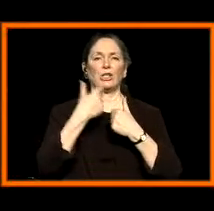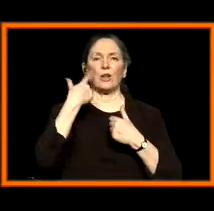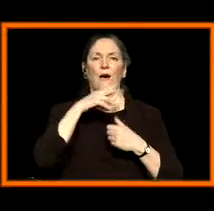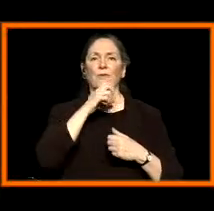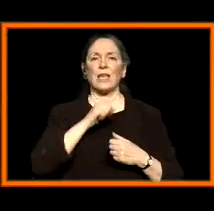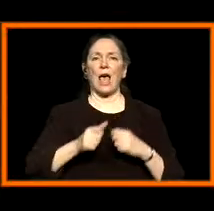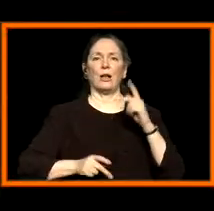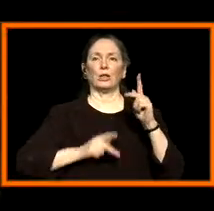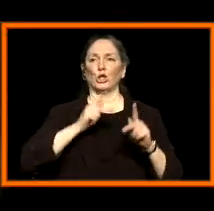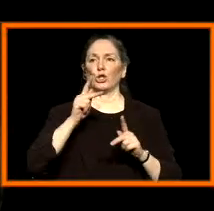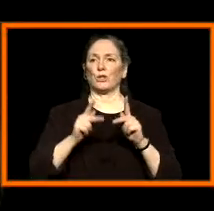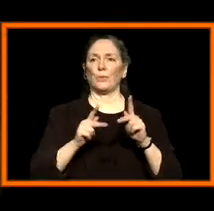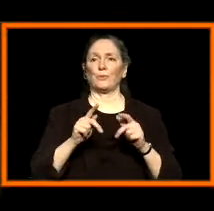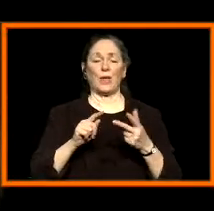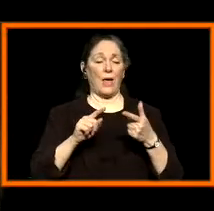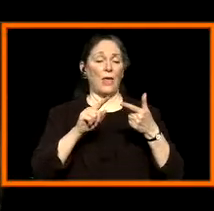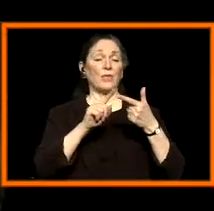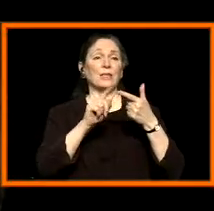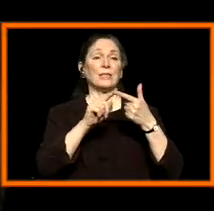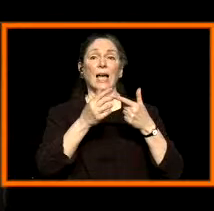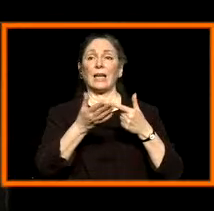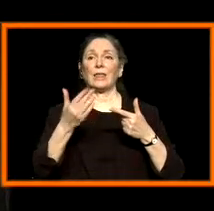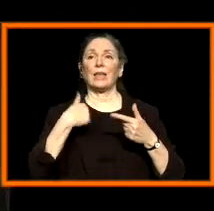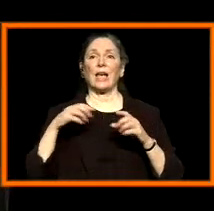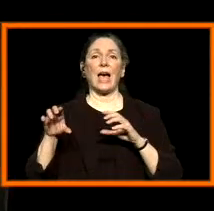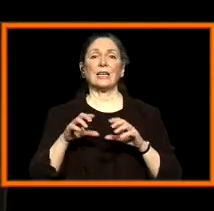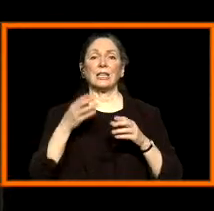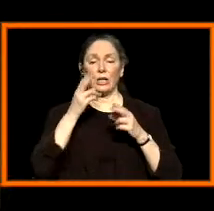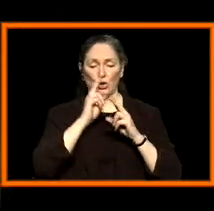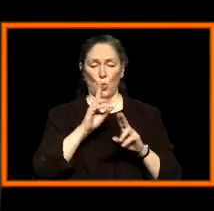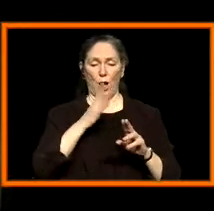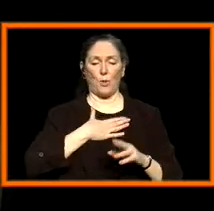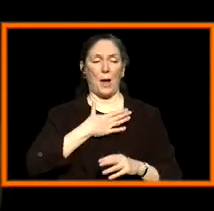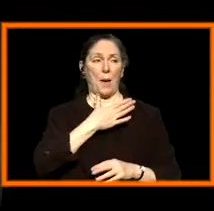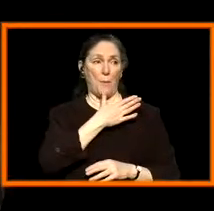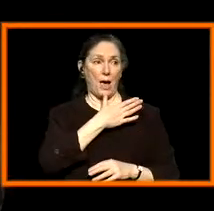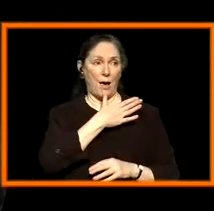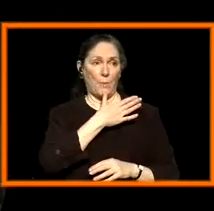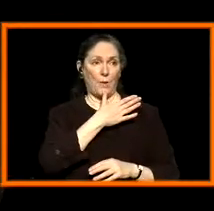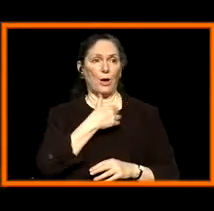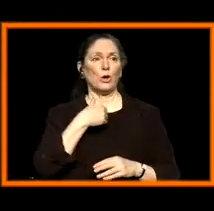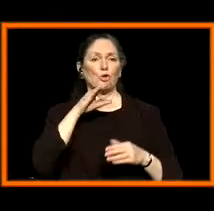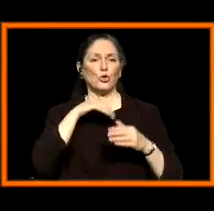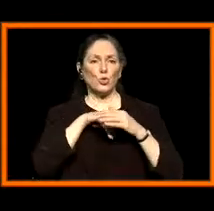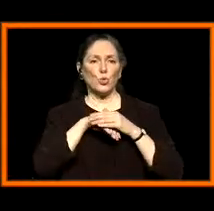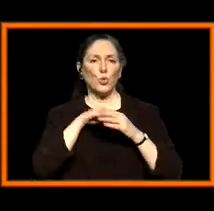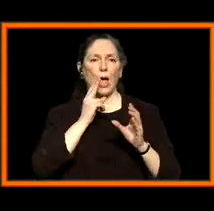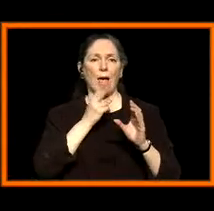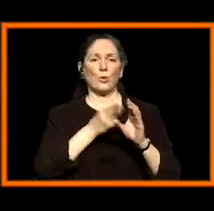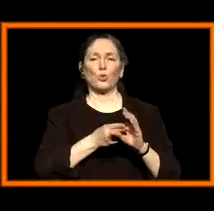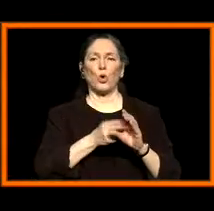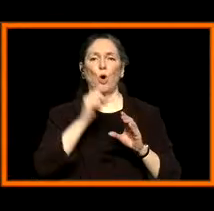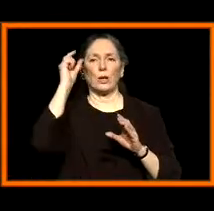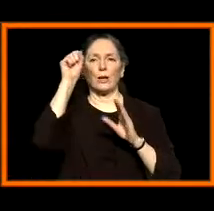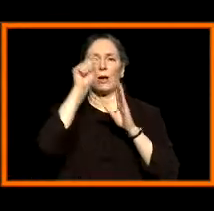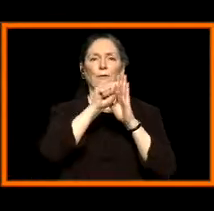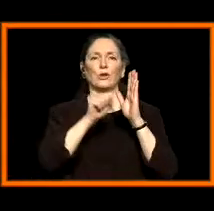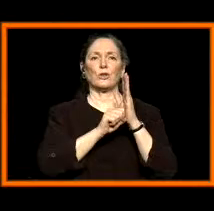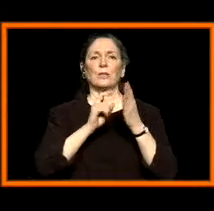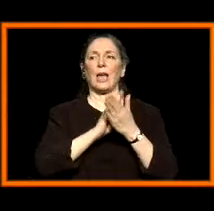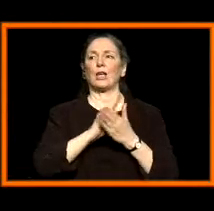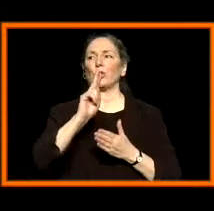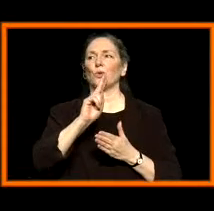elders. The second thing I did to honor my mom was to enroll at Governor State University.